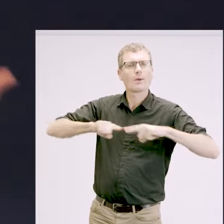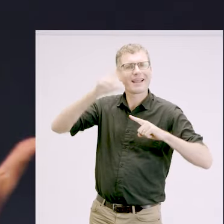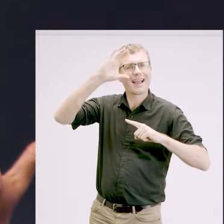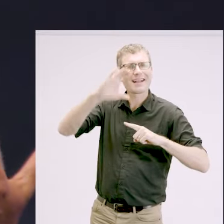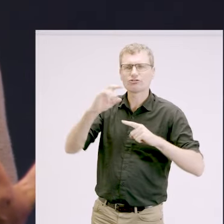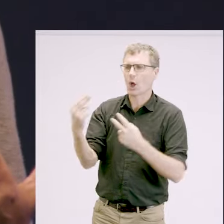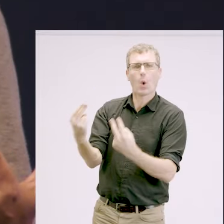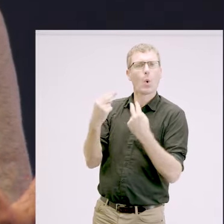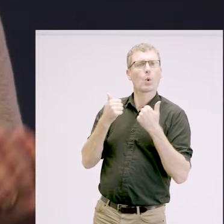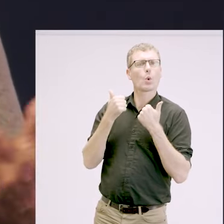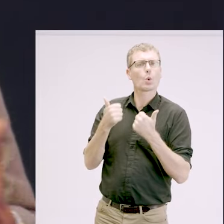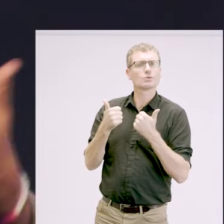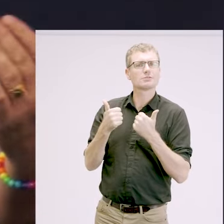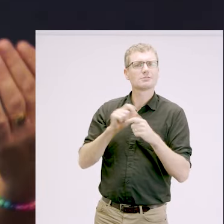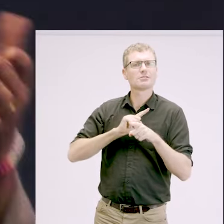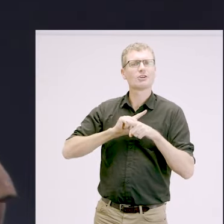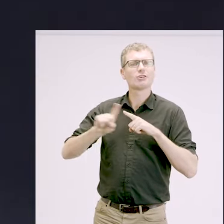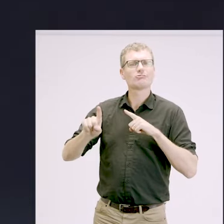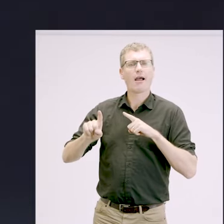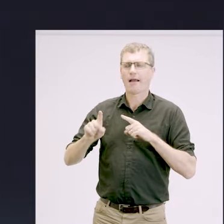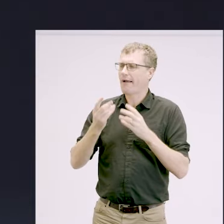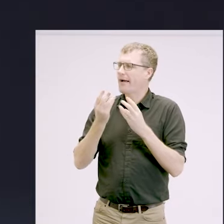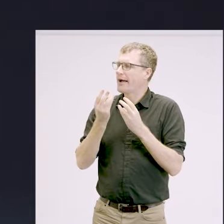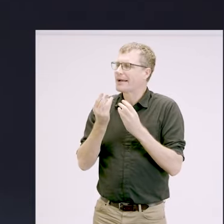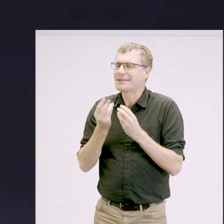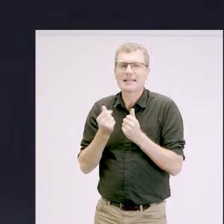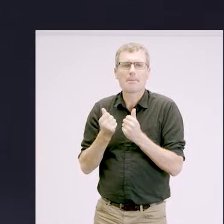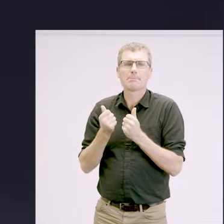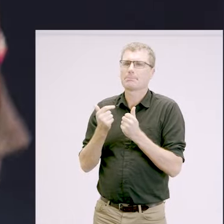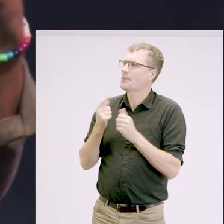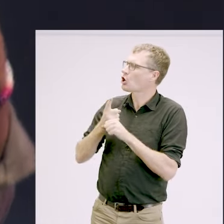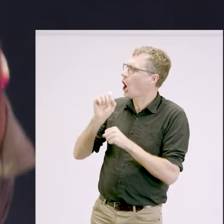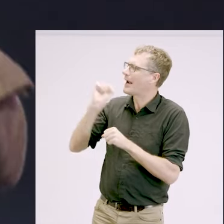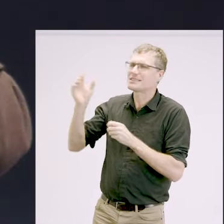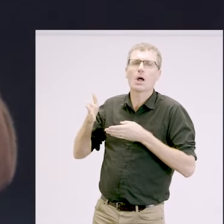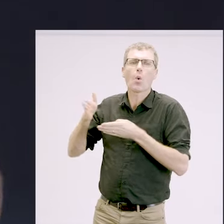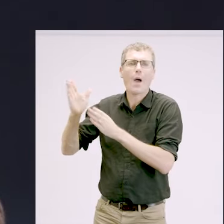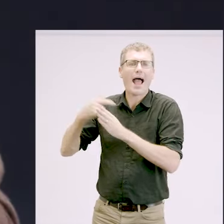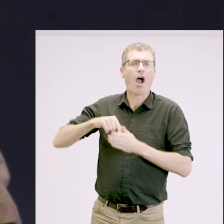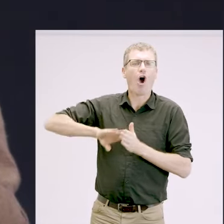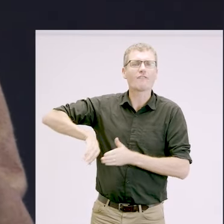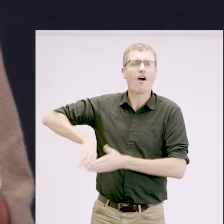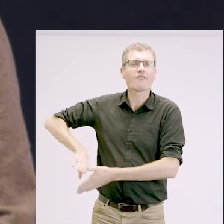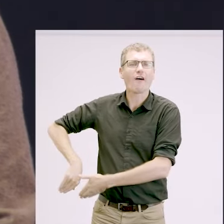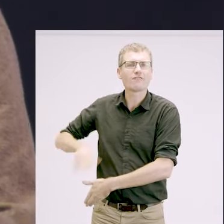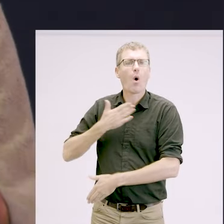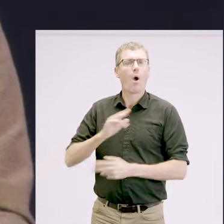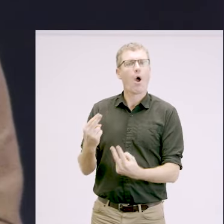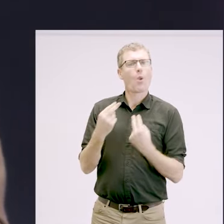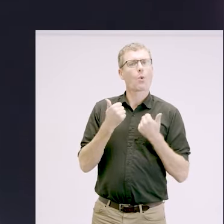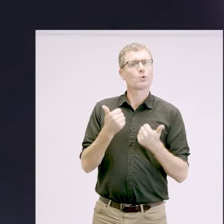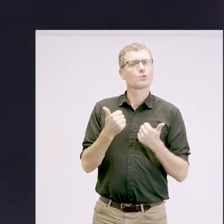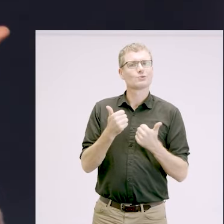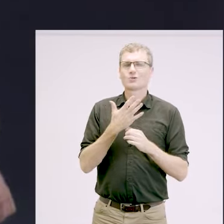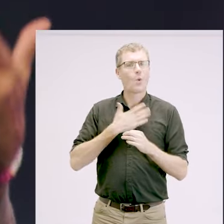Our political capital. What are we willing to hedge or not say, or the things that we sort of avoid or cover over about the ways that God